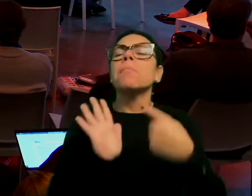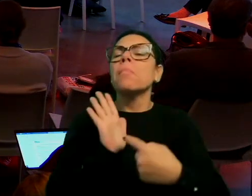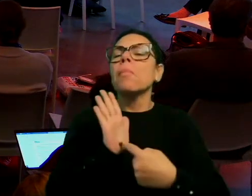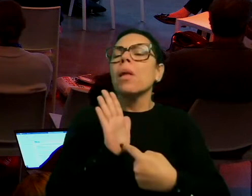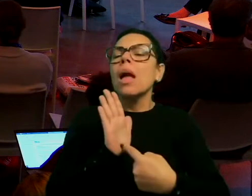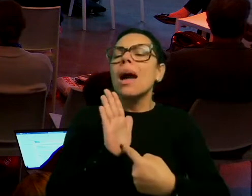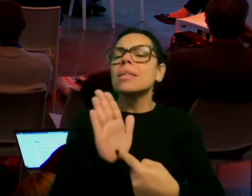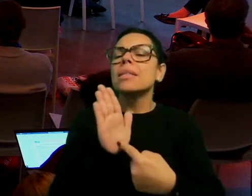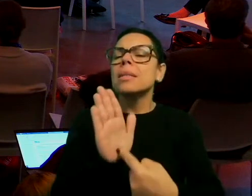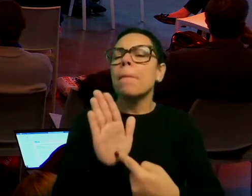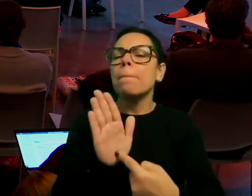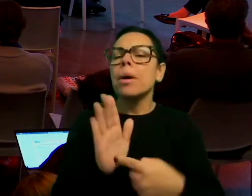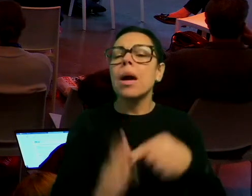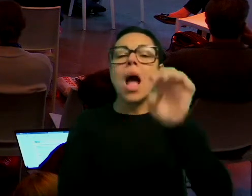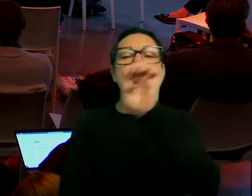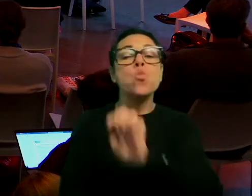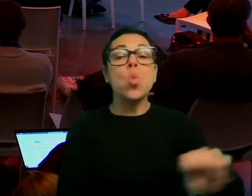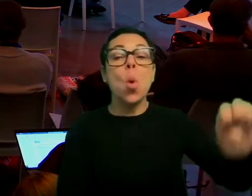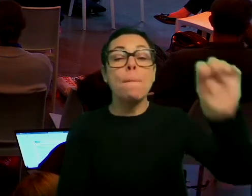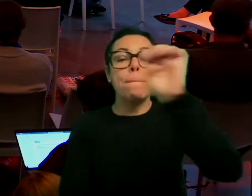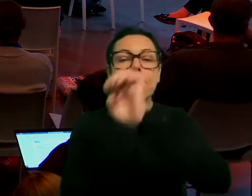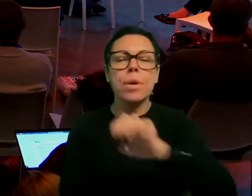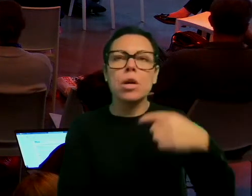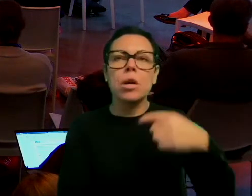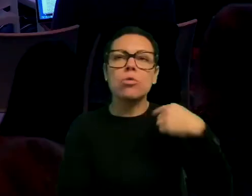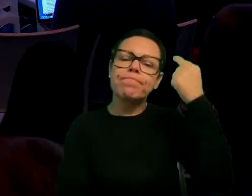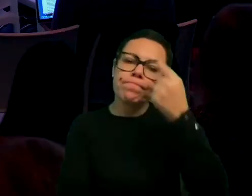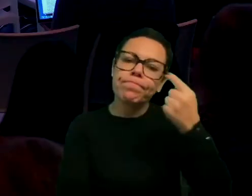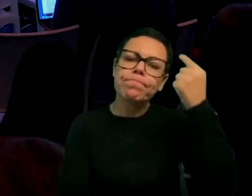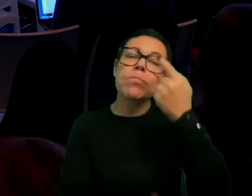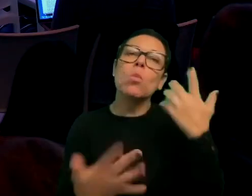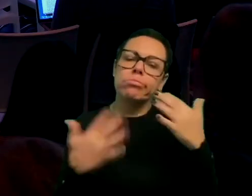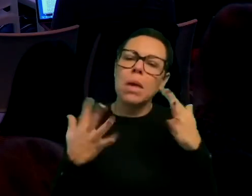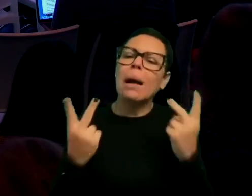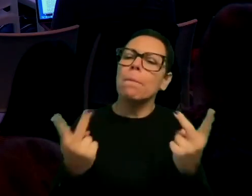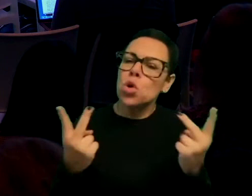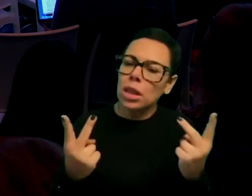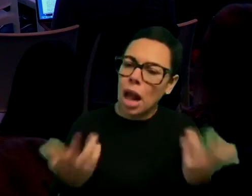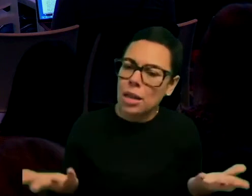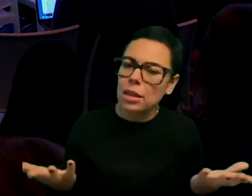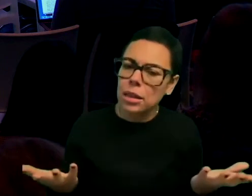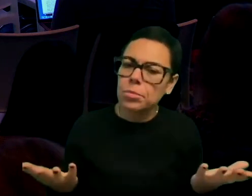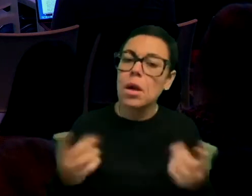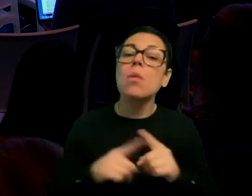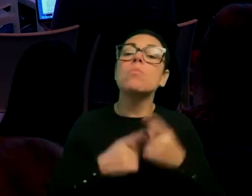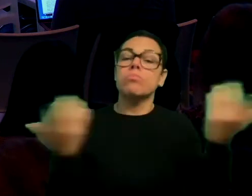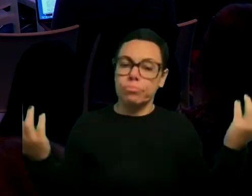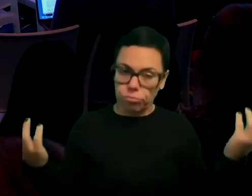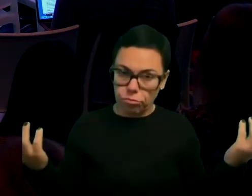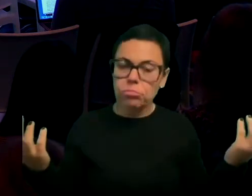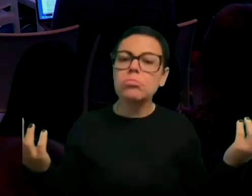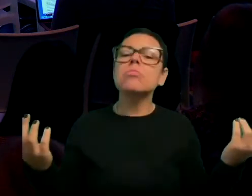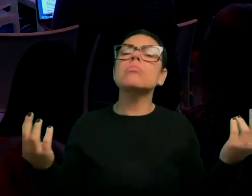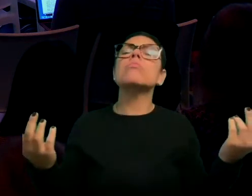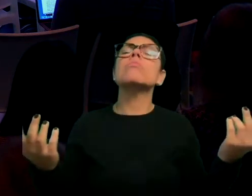still relevant. It's very specific. Gender-responsive budgeting is mandatory in the Republic of Serbia. As part of it,